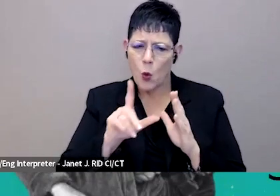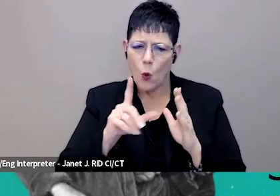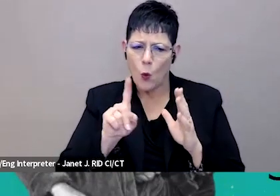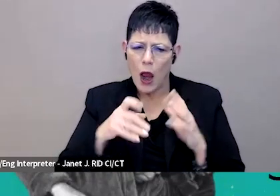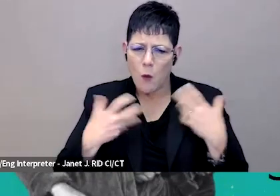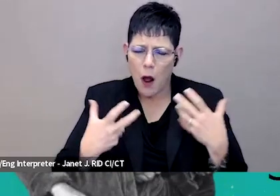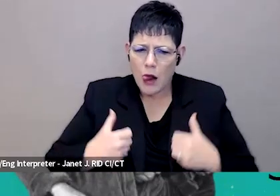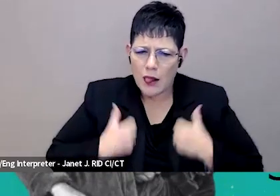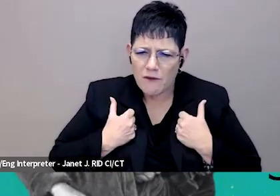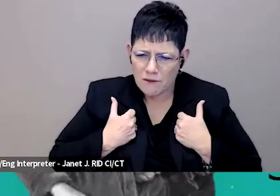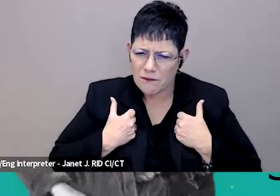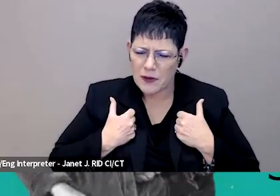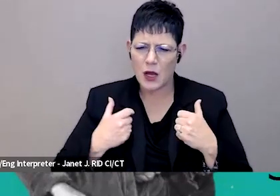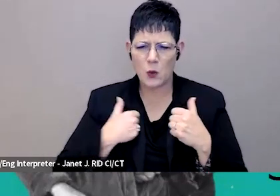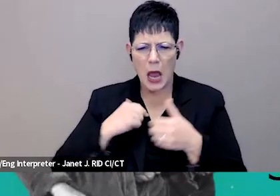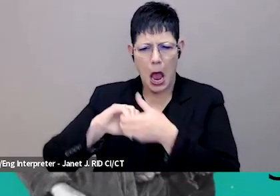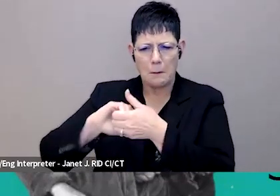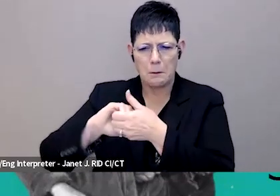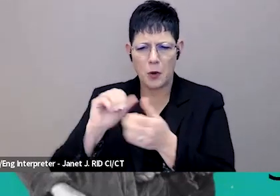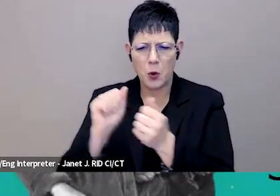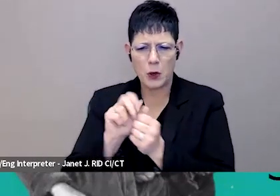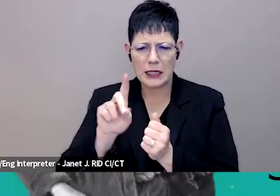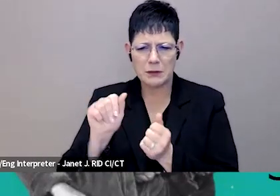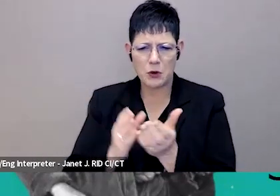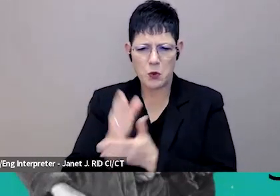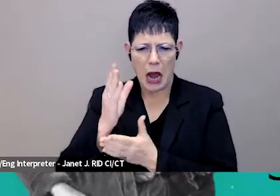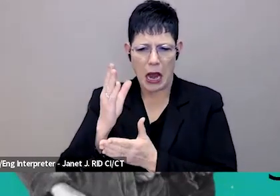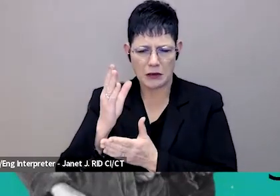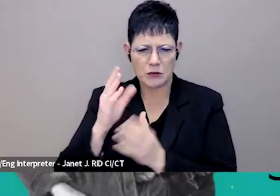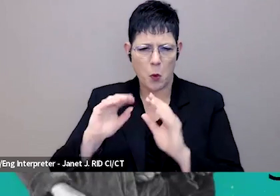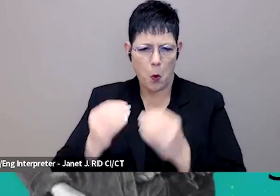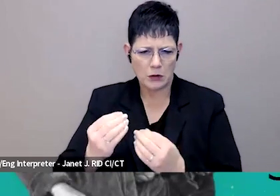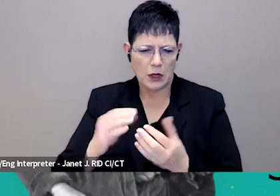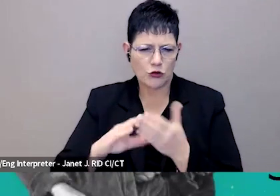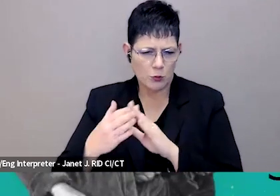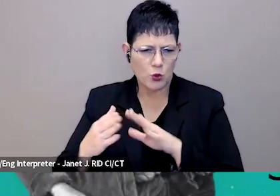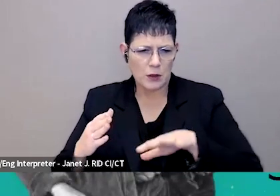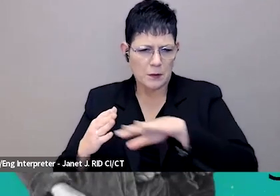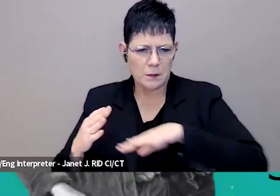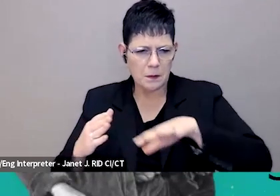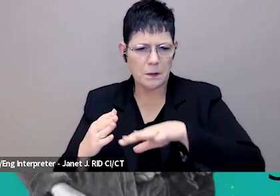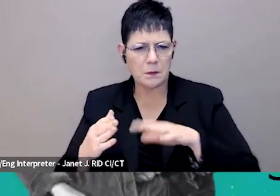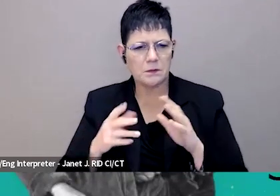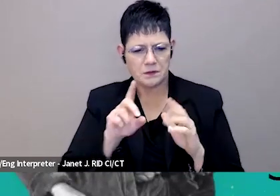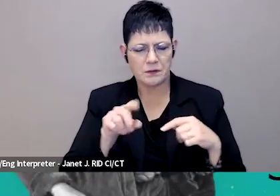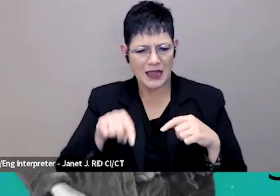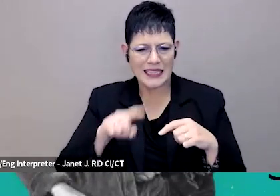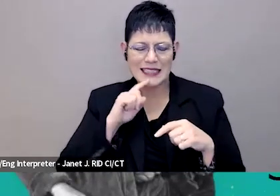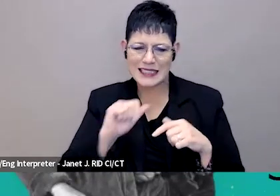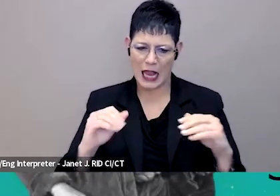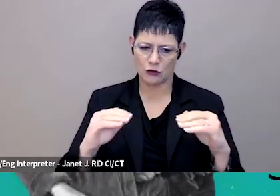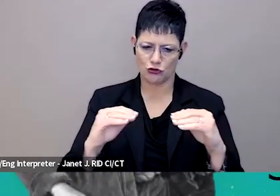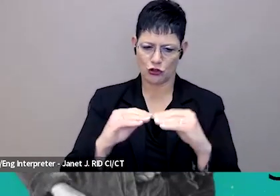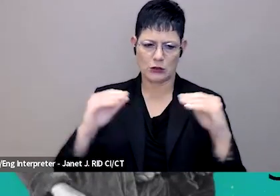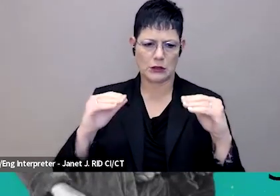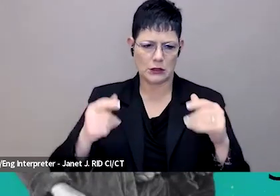work very closely with the disability rights community, who also, you know, that this is a disability justice issue,